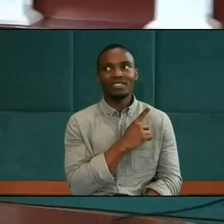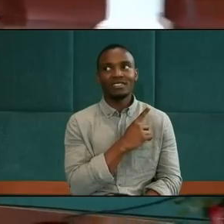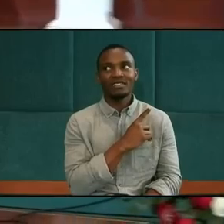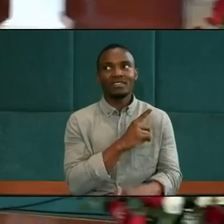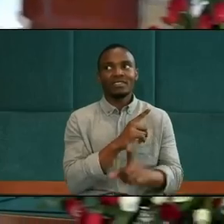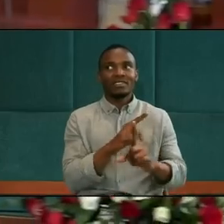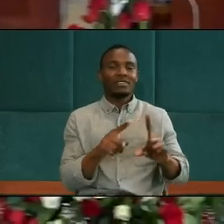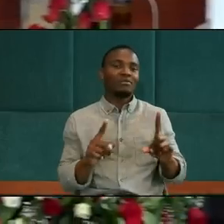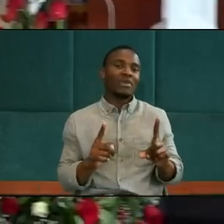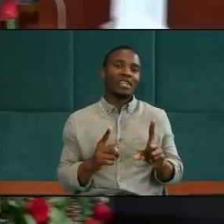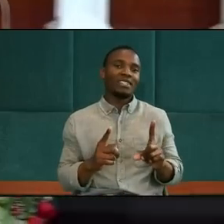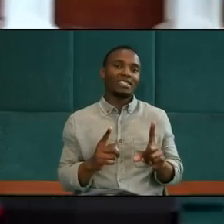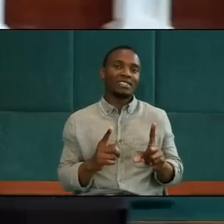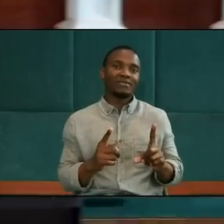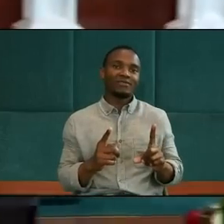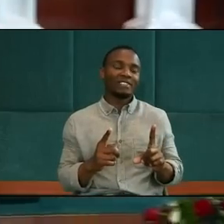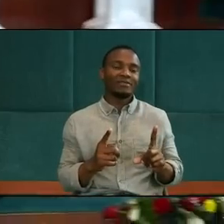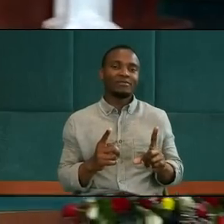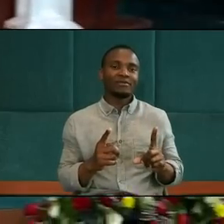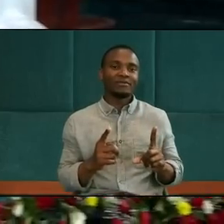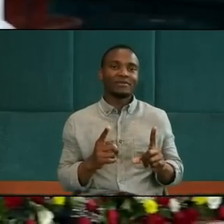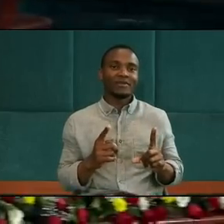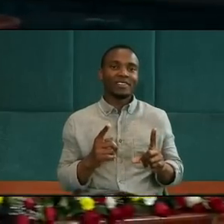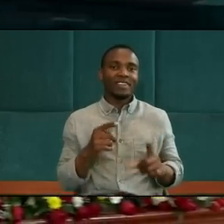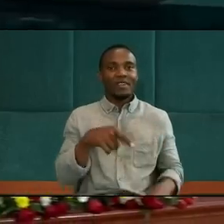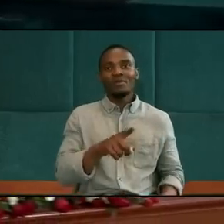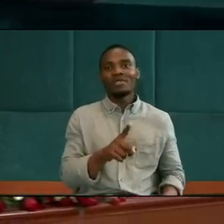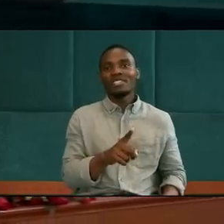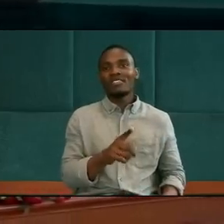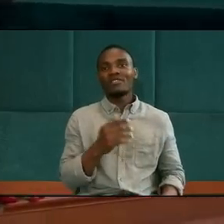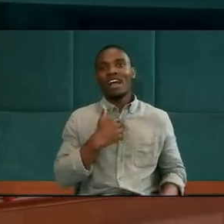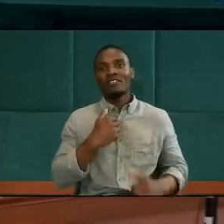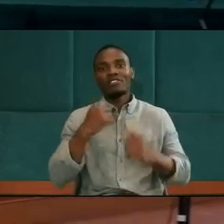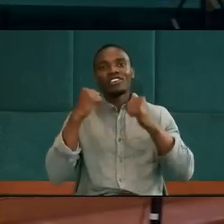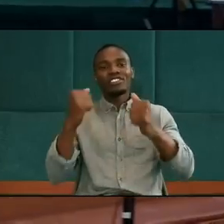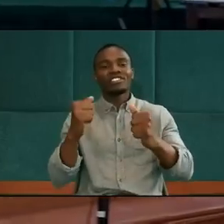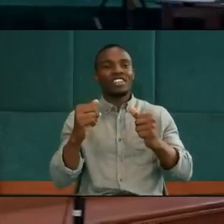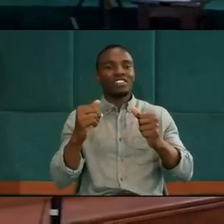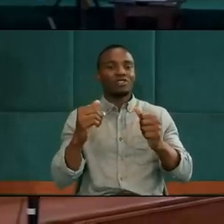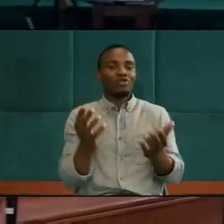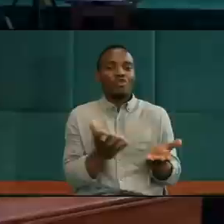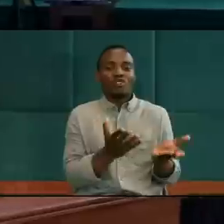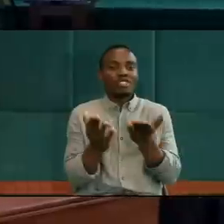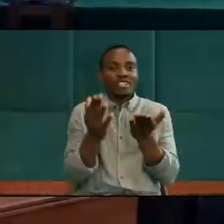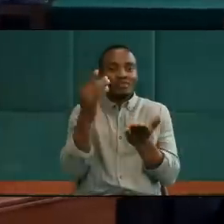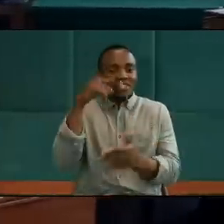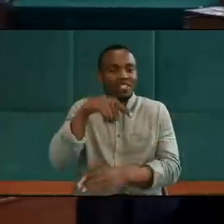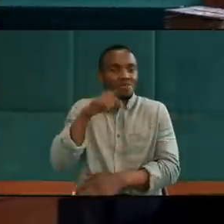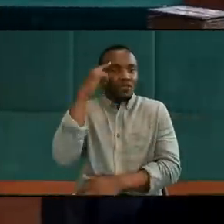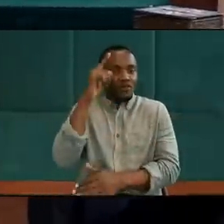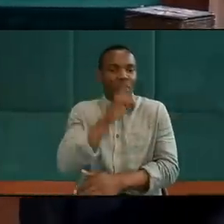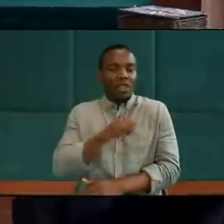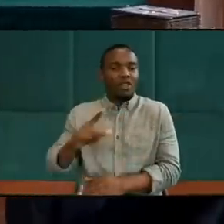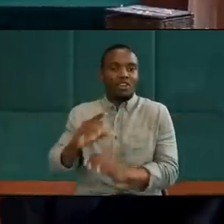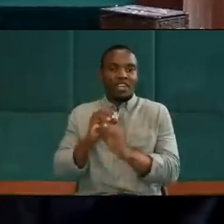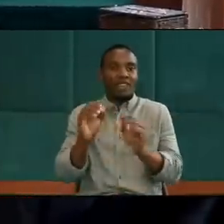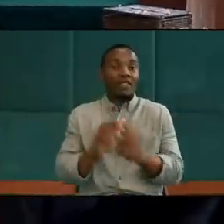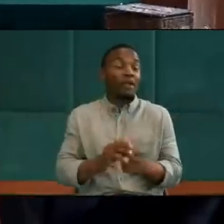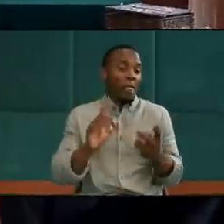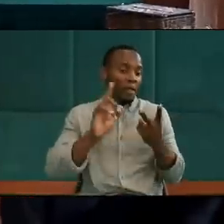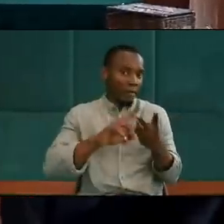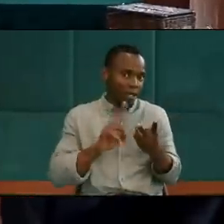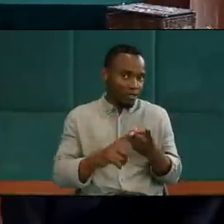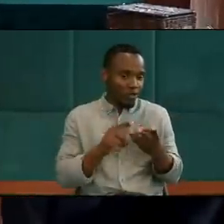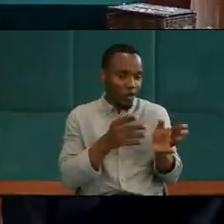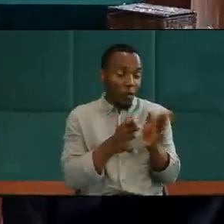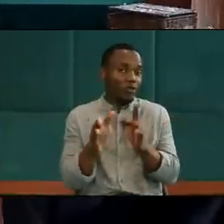But he could not, he didn't have what it is to sacrifice himself for the Lord. So he got another opportunity to